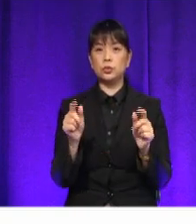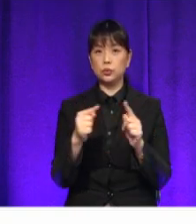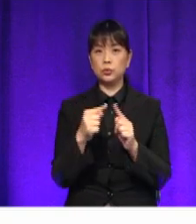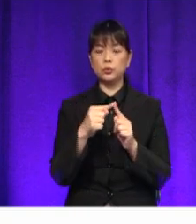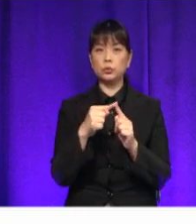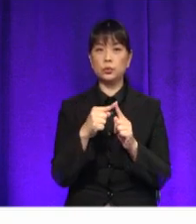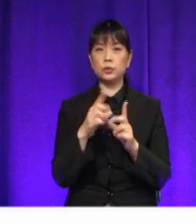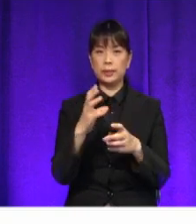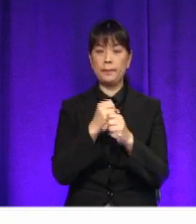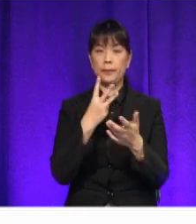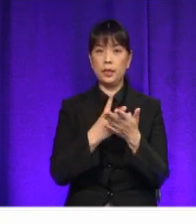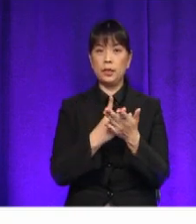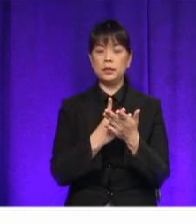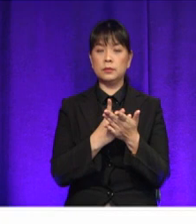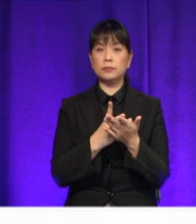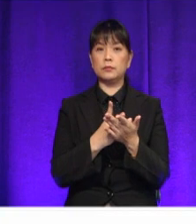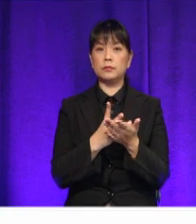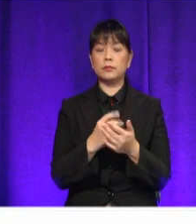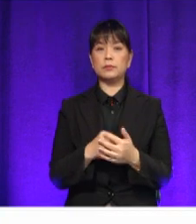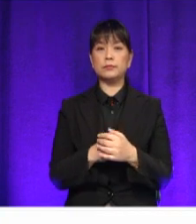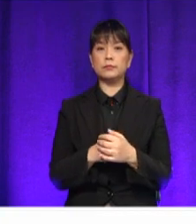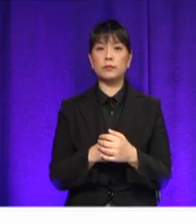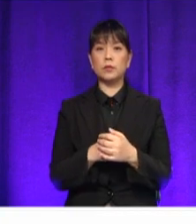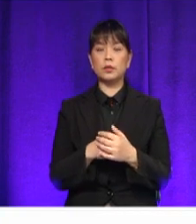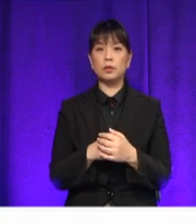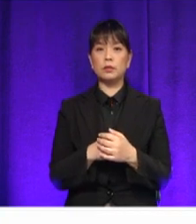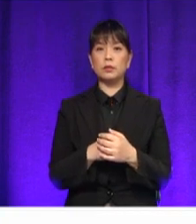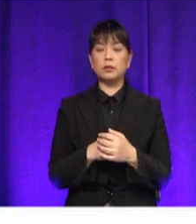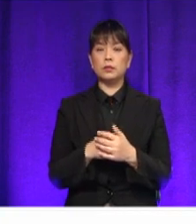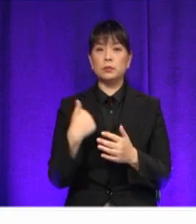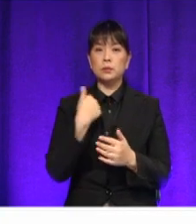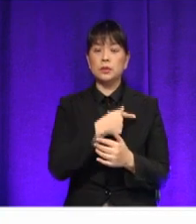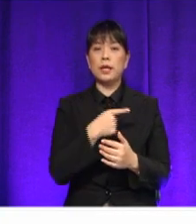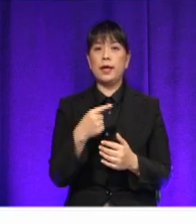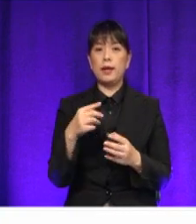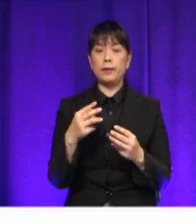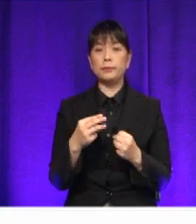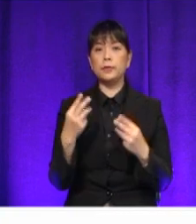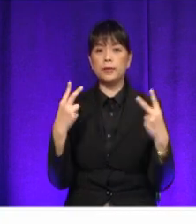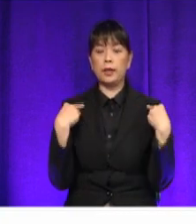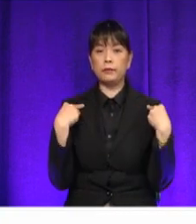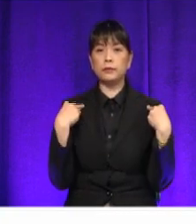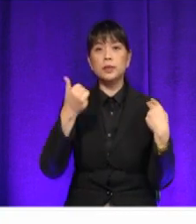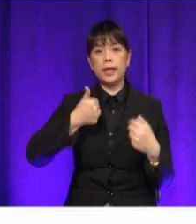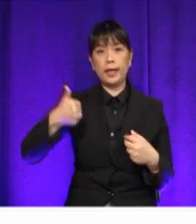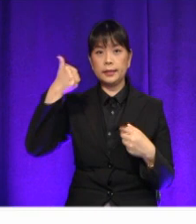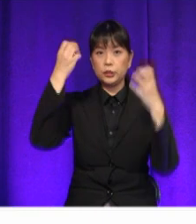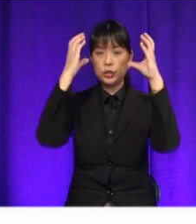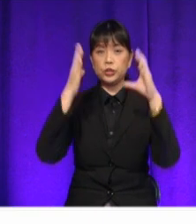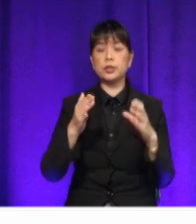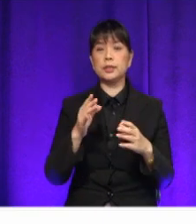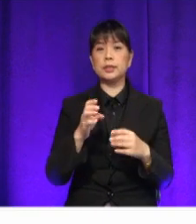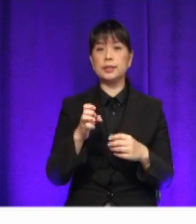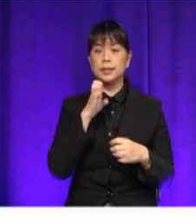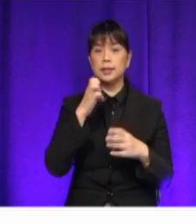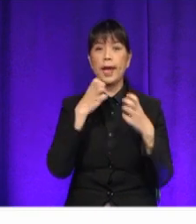school, and whenever I talk with old schoolmates, we always have fond memories. The head teacher was excellent. I don't know